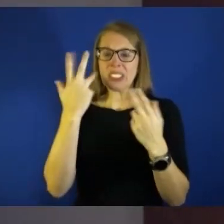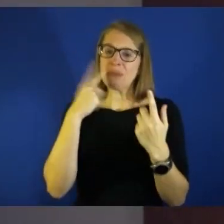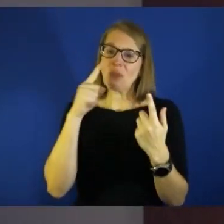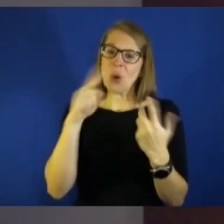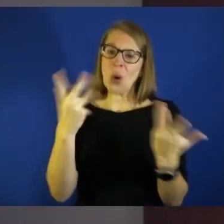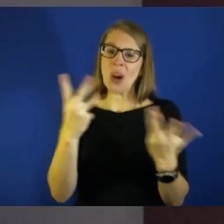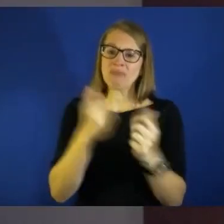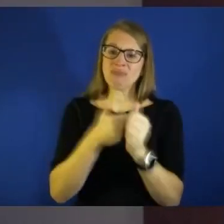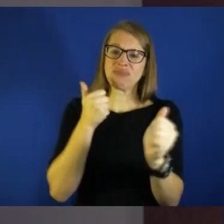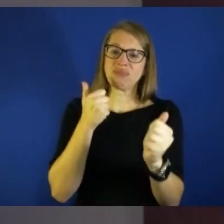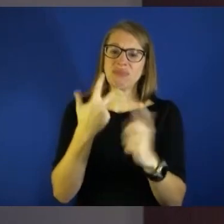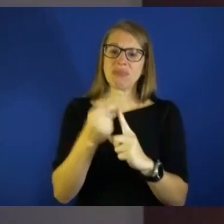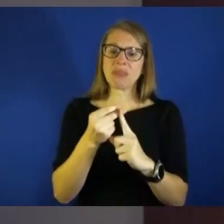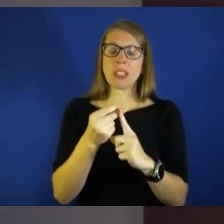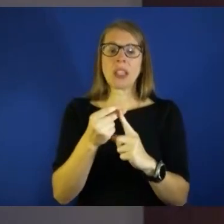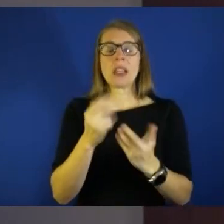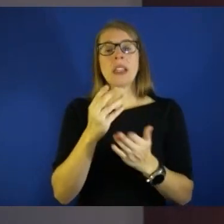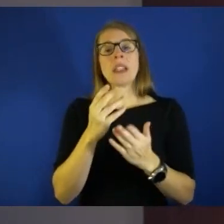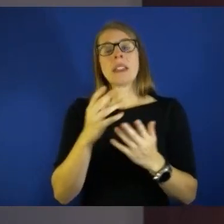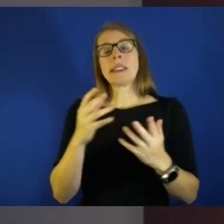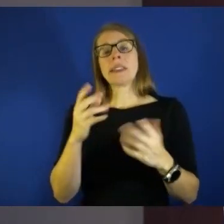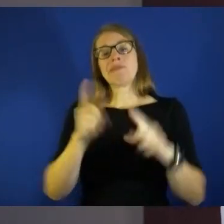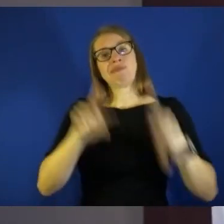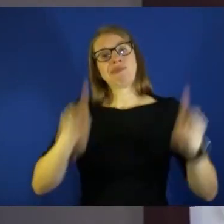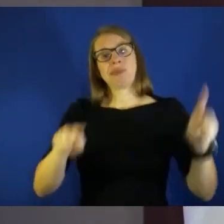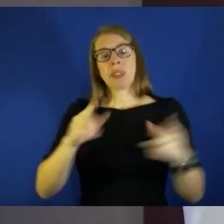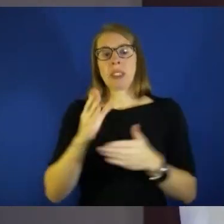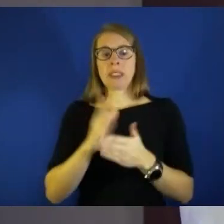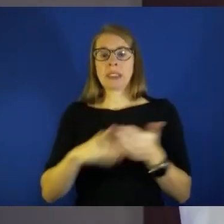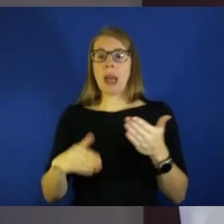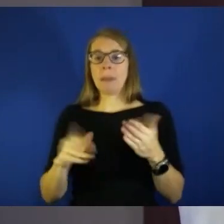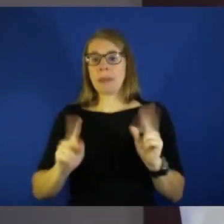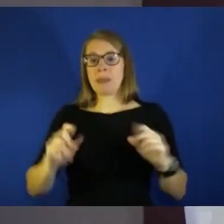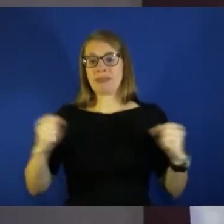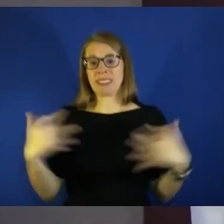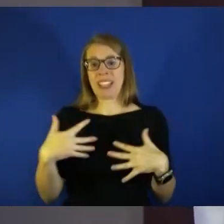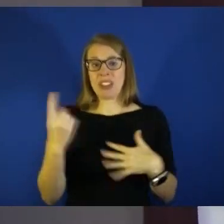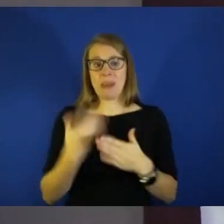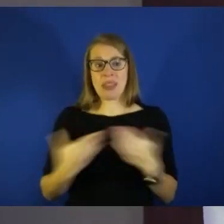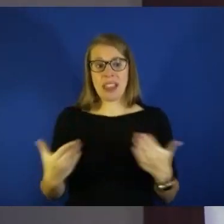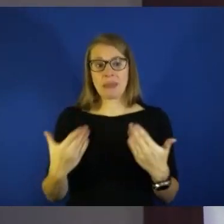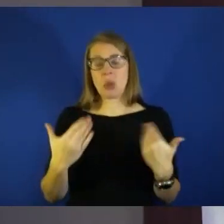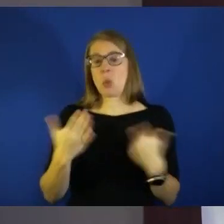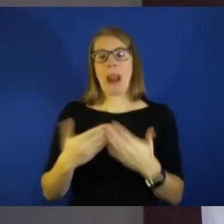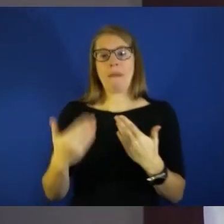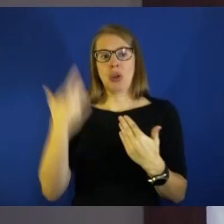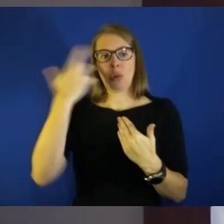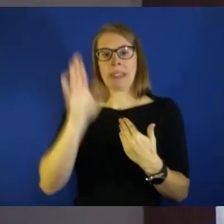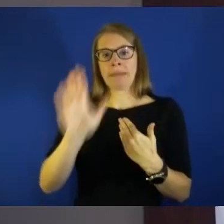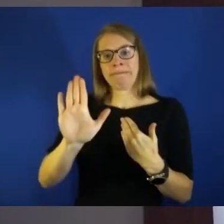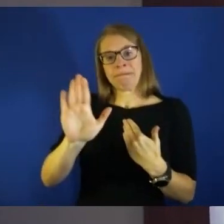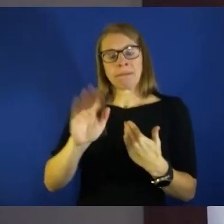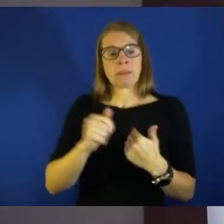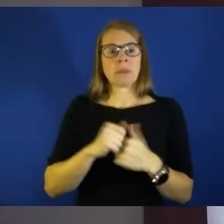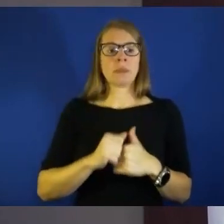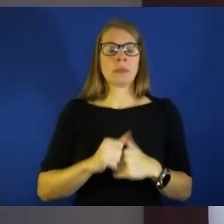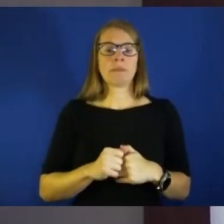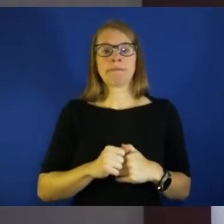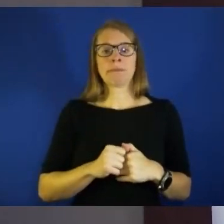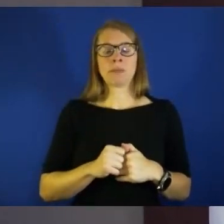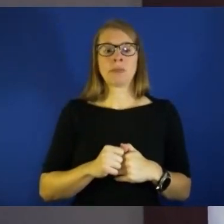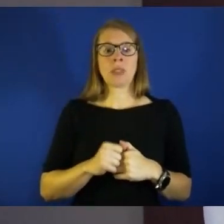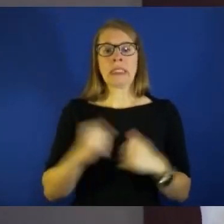it's, they were scared of something. Whatever it is, they're scared of a particular